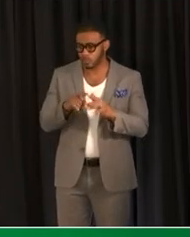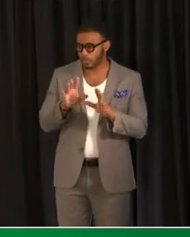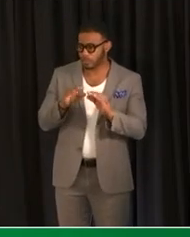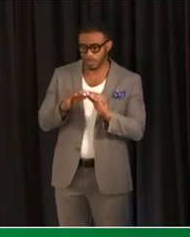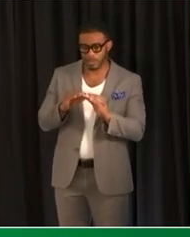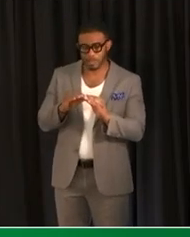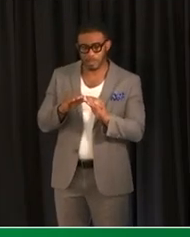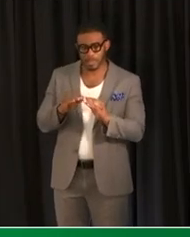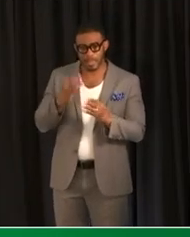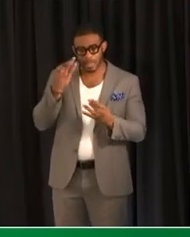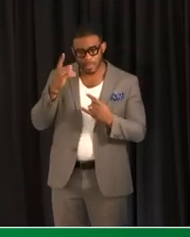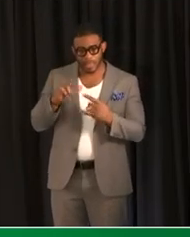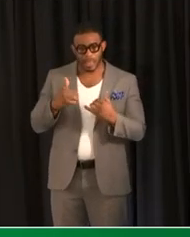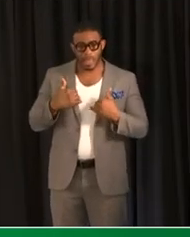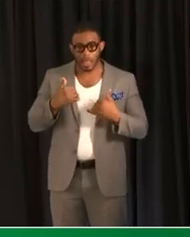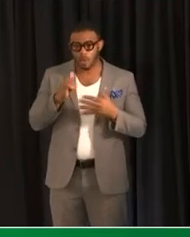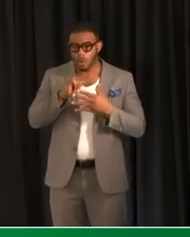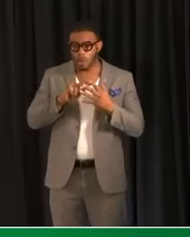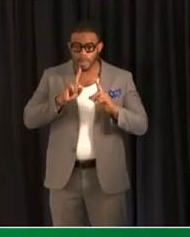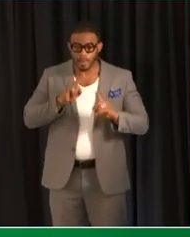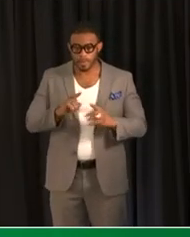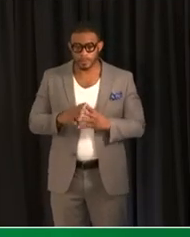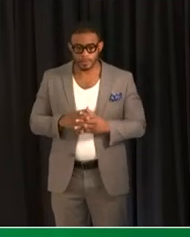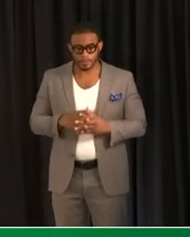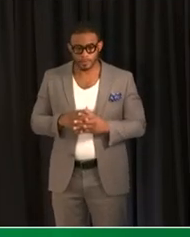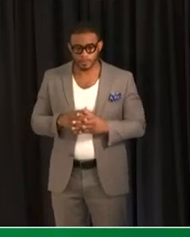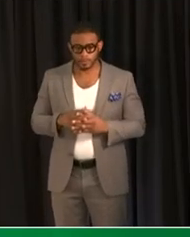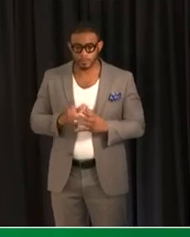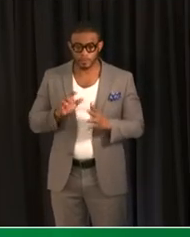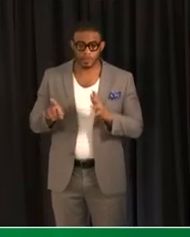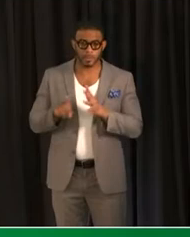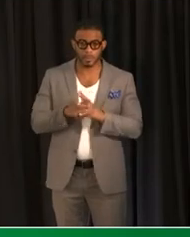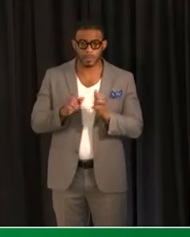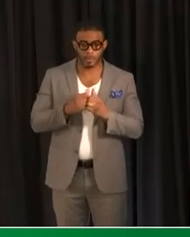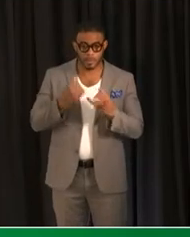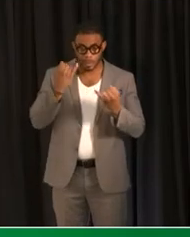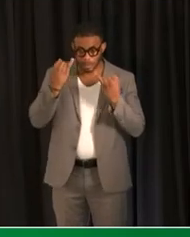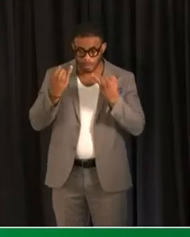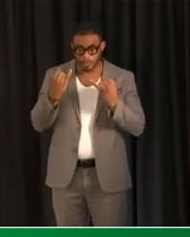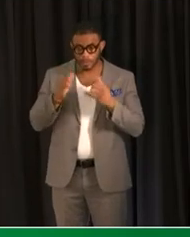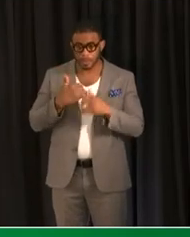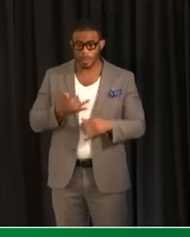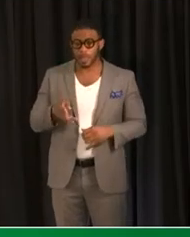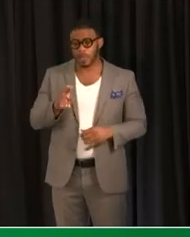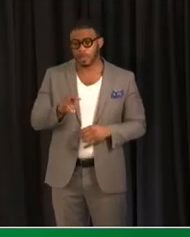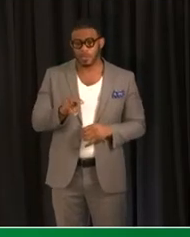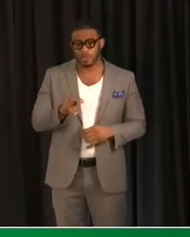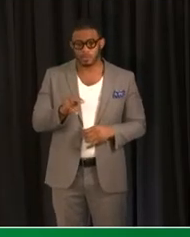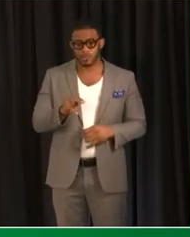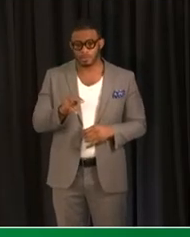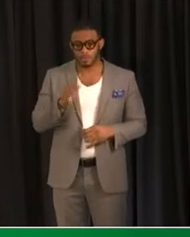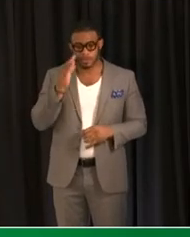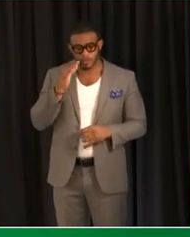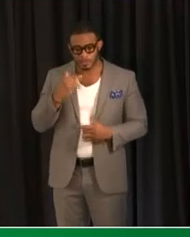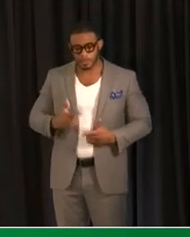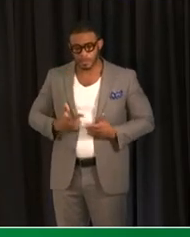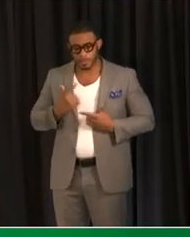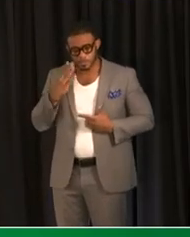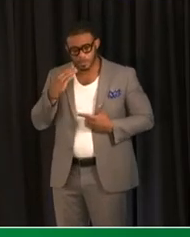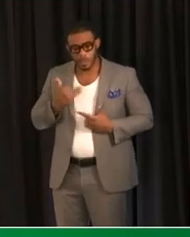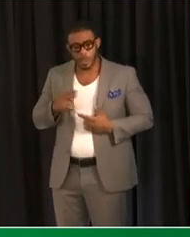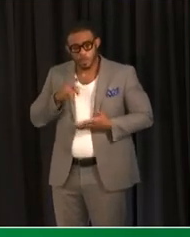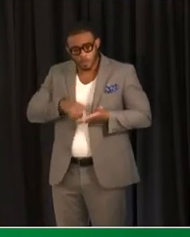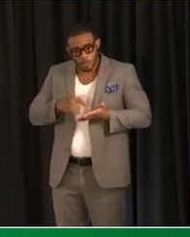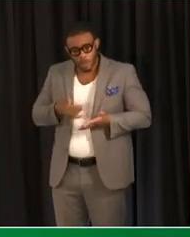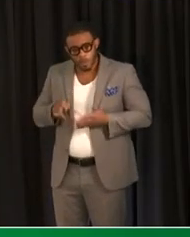a meeting thinking I have all of the answers. I show up with ideas, with my own lived experience, with my